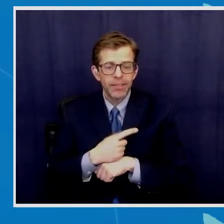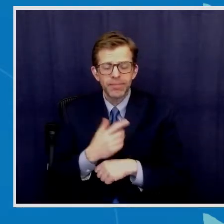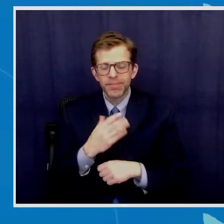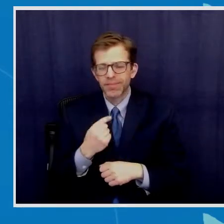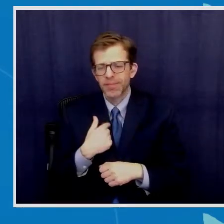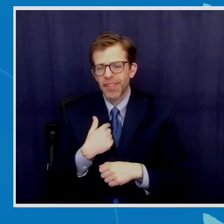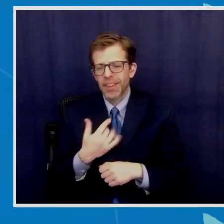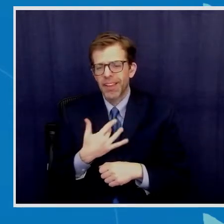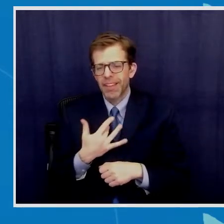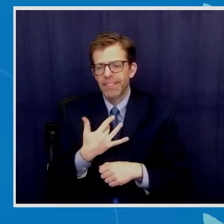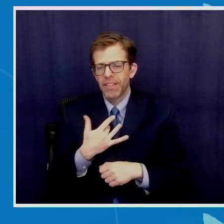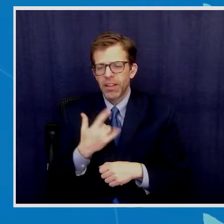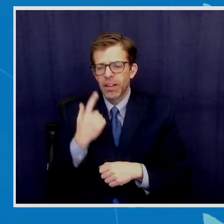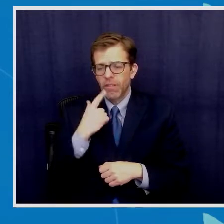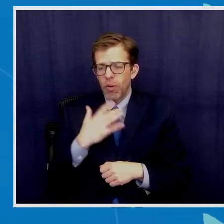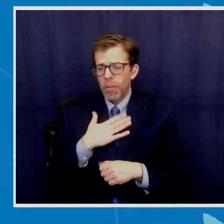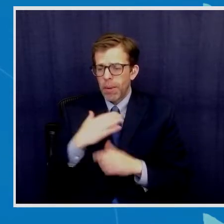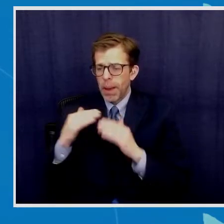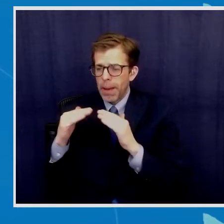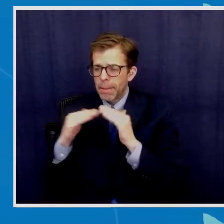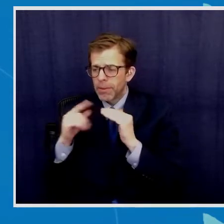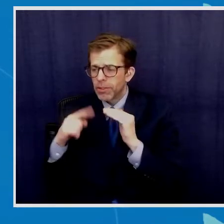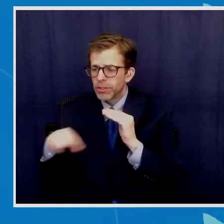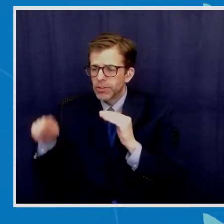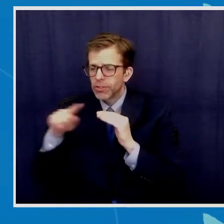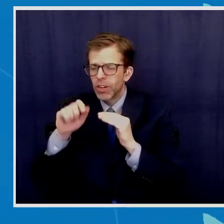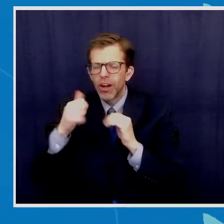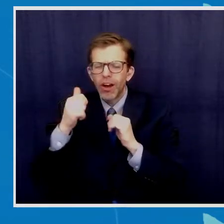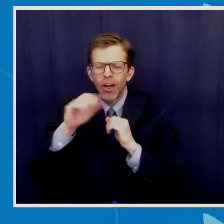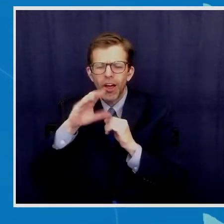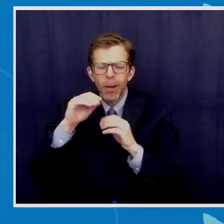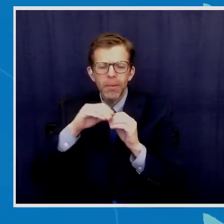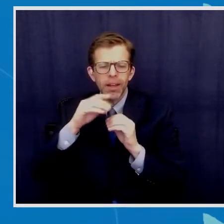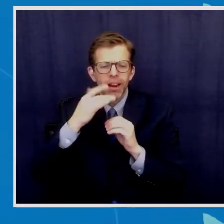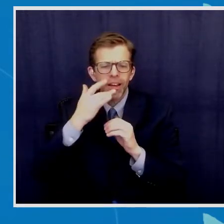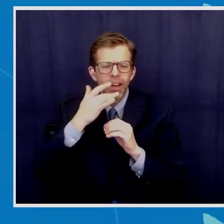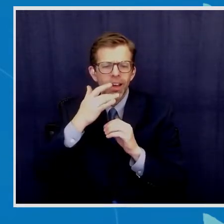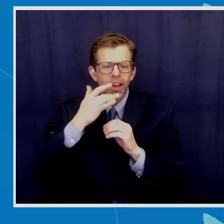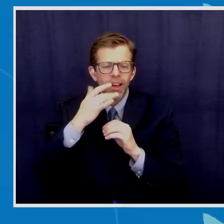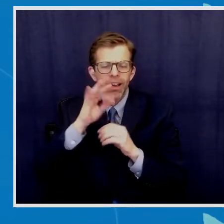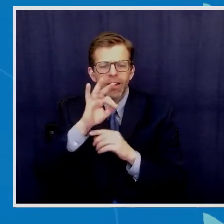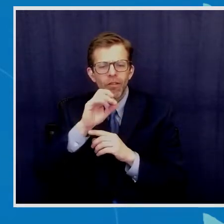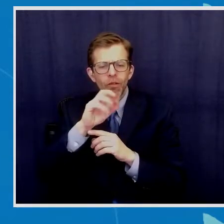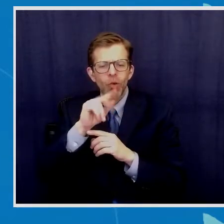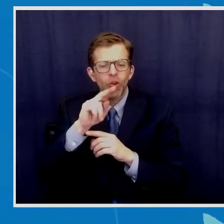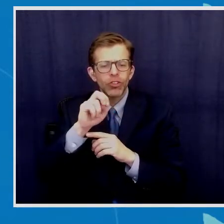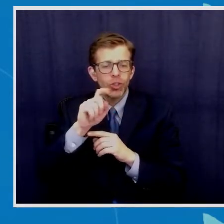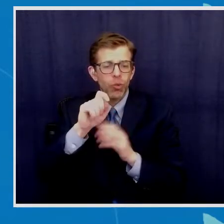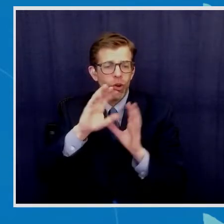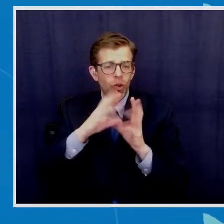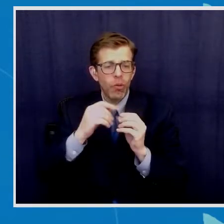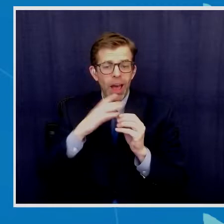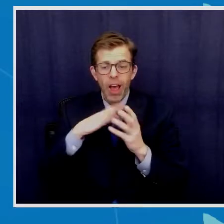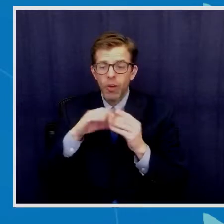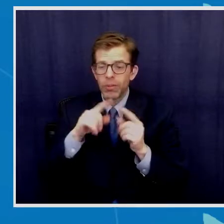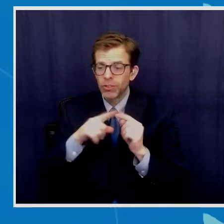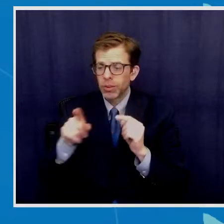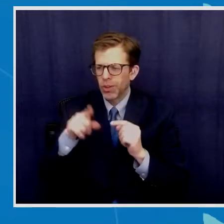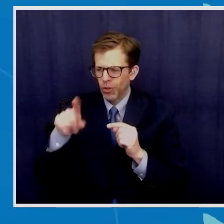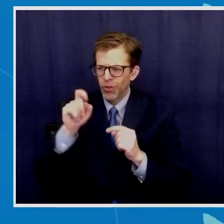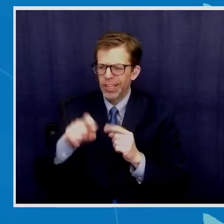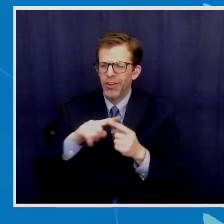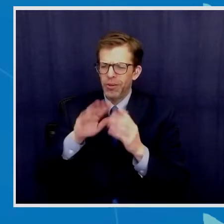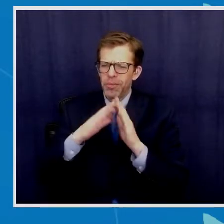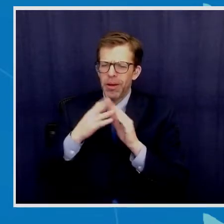all of my peers and for every other company in the Fortune 100, our message to them is you need to become a net zero